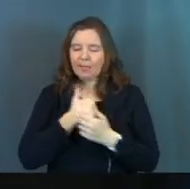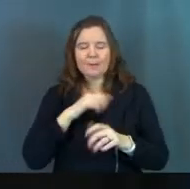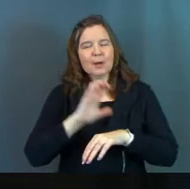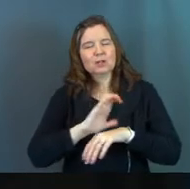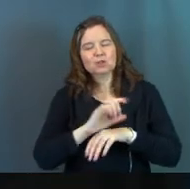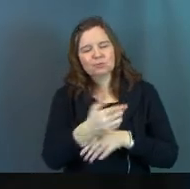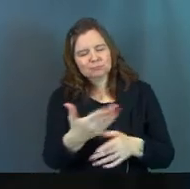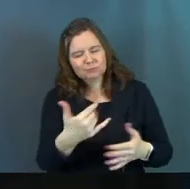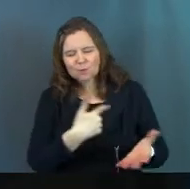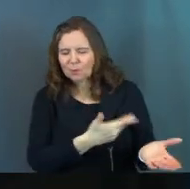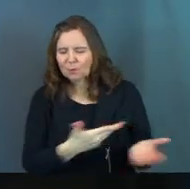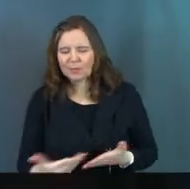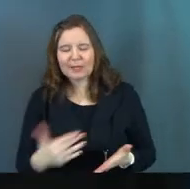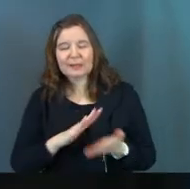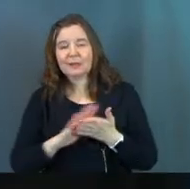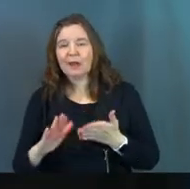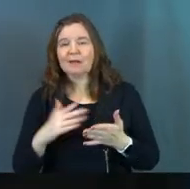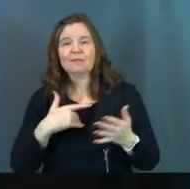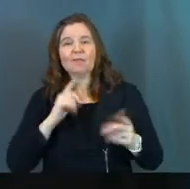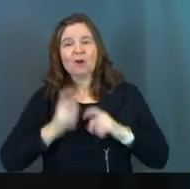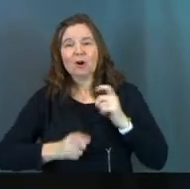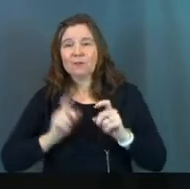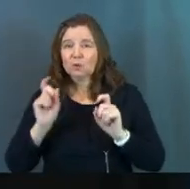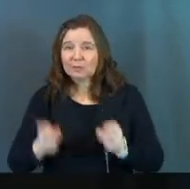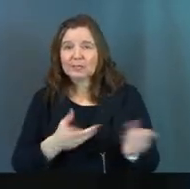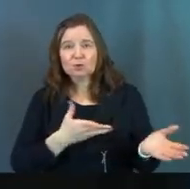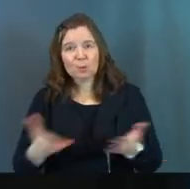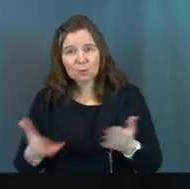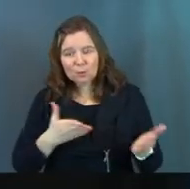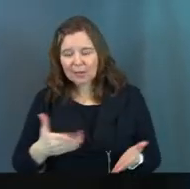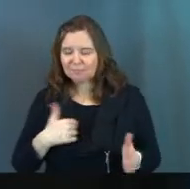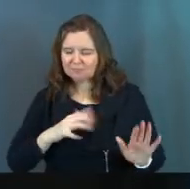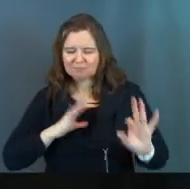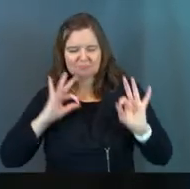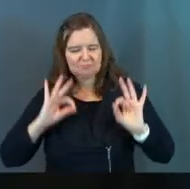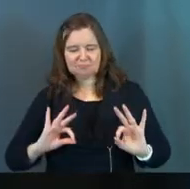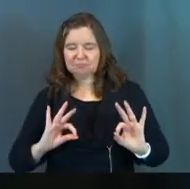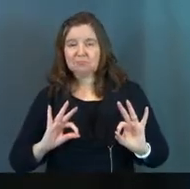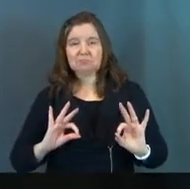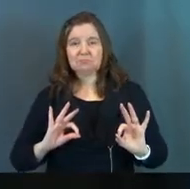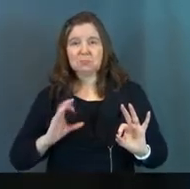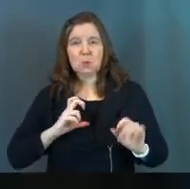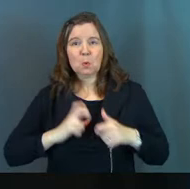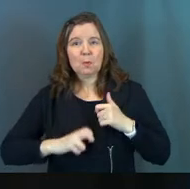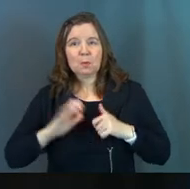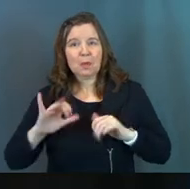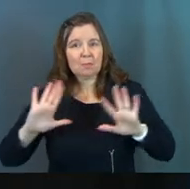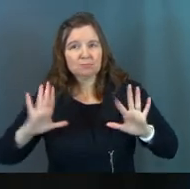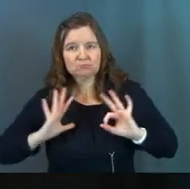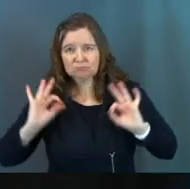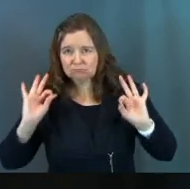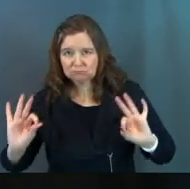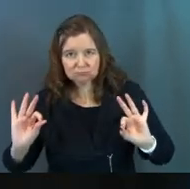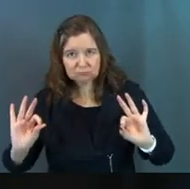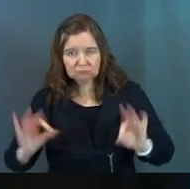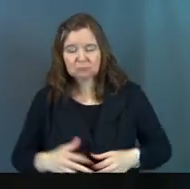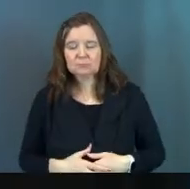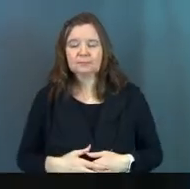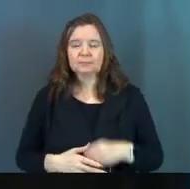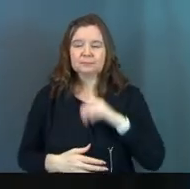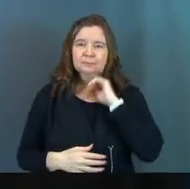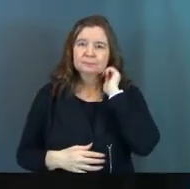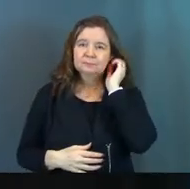my church. You guys bring the kind of offerings that you need to bring. I don't have an issue with you as far as the offerings that you're bringing to